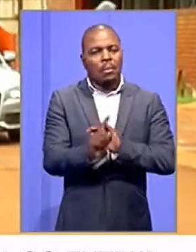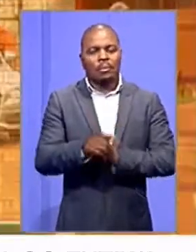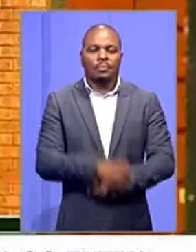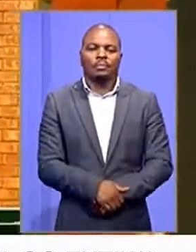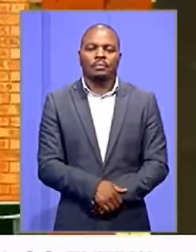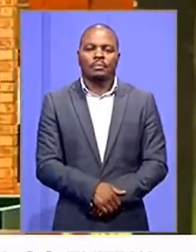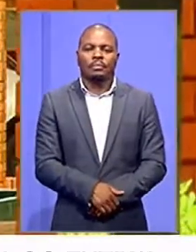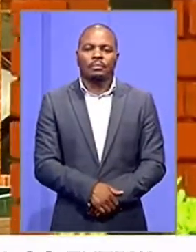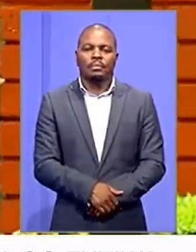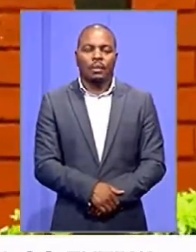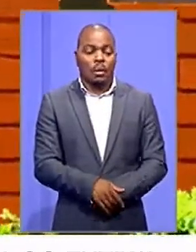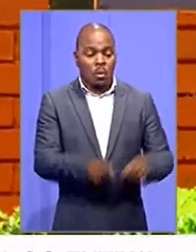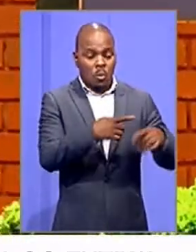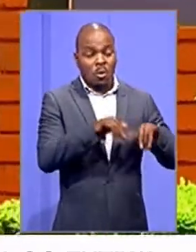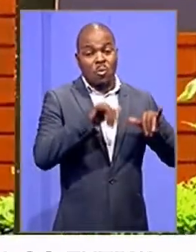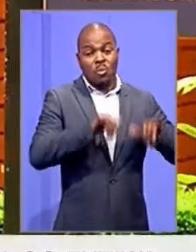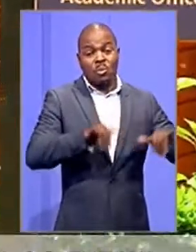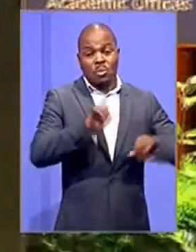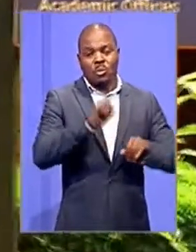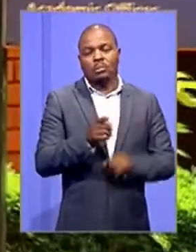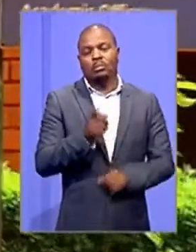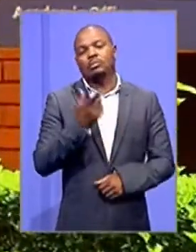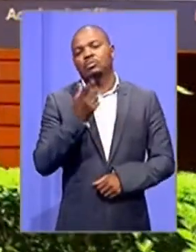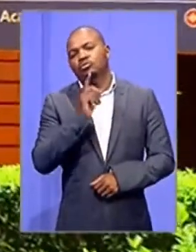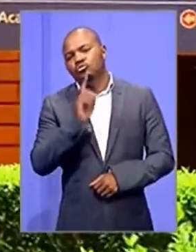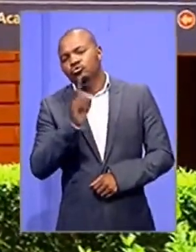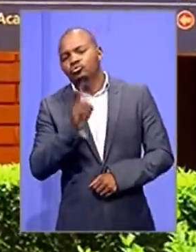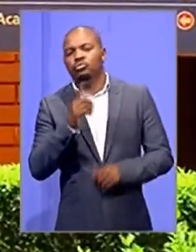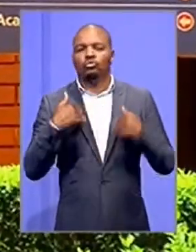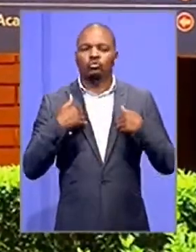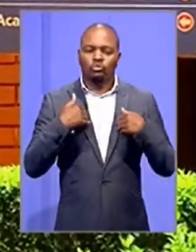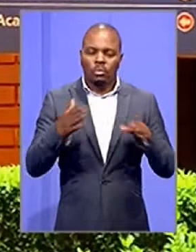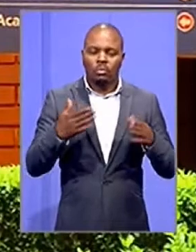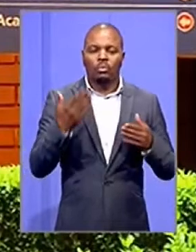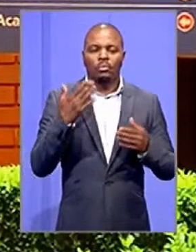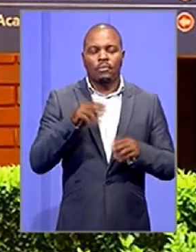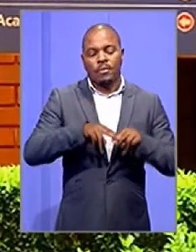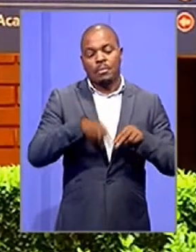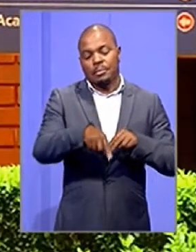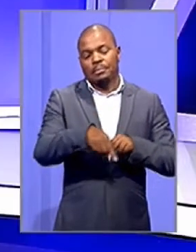gakanegongmotho go letetše gore barutiši le barutišigadi ba tsene temeng ka Februari.